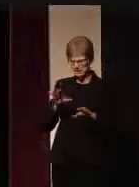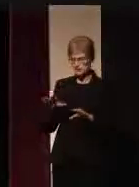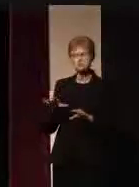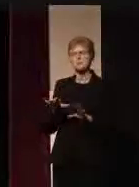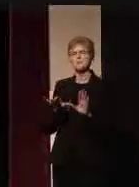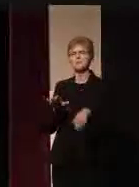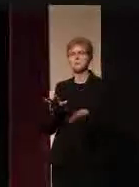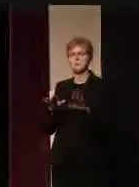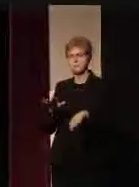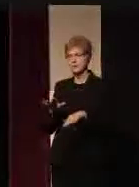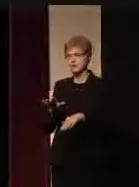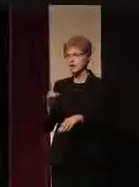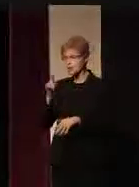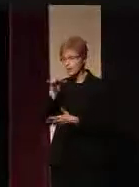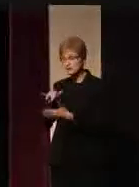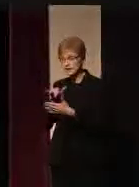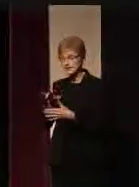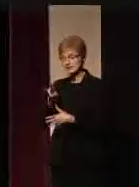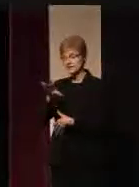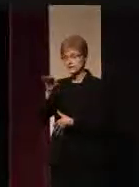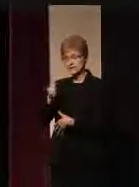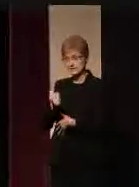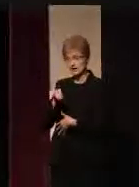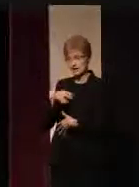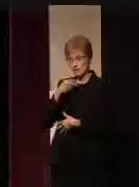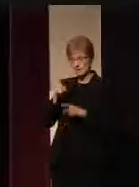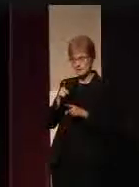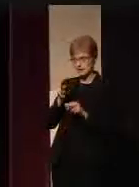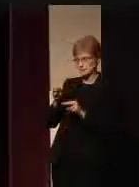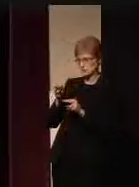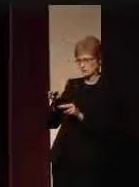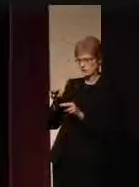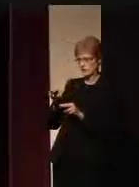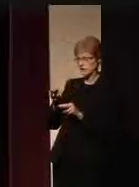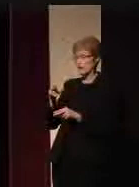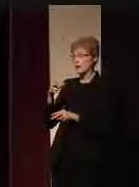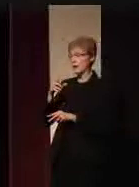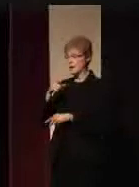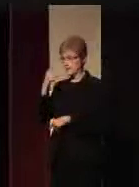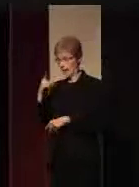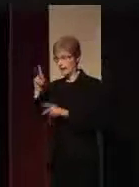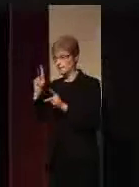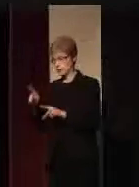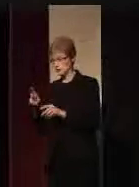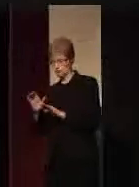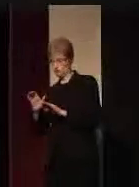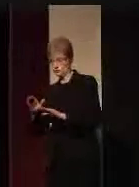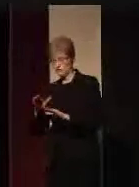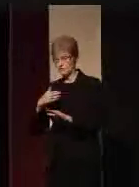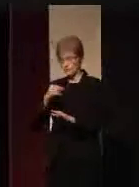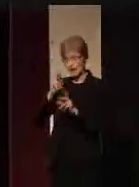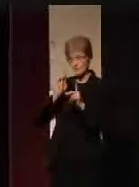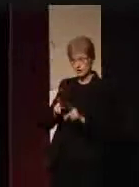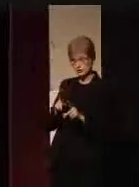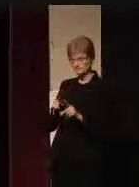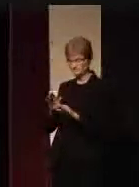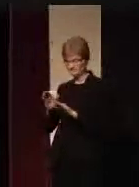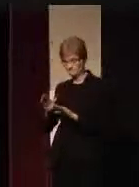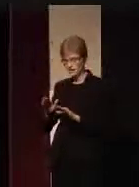study, 75% of whites observing a black person shoving a white person called the behavior violent, but